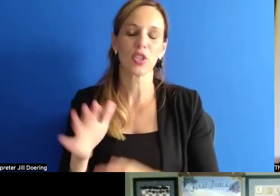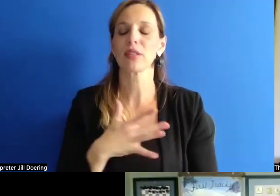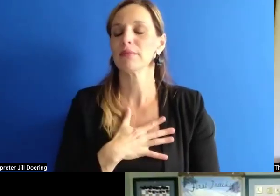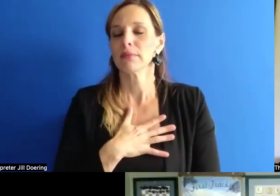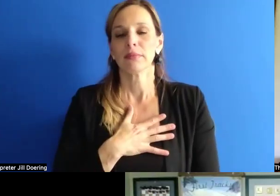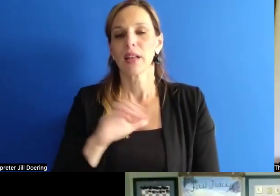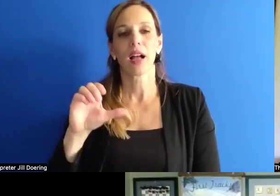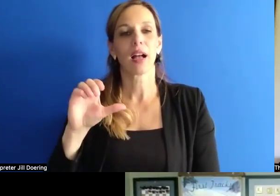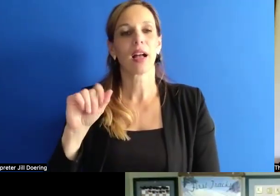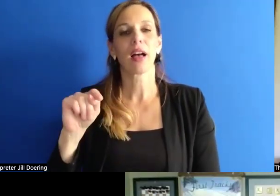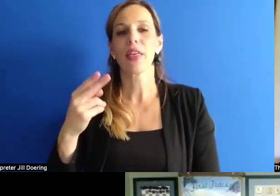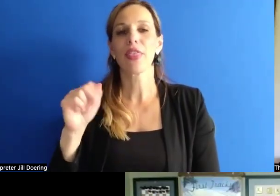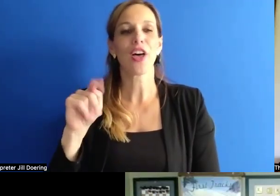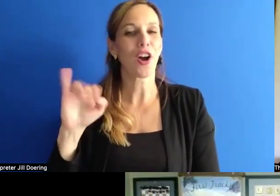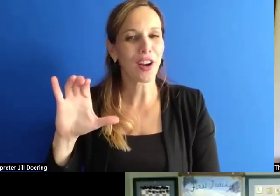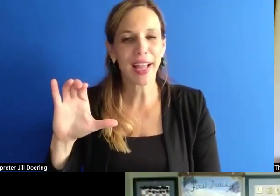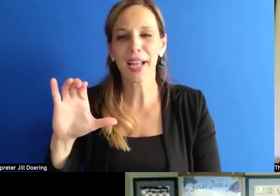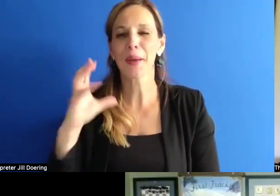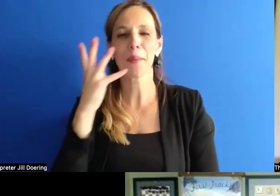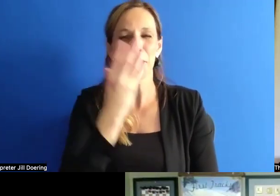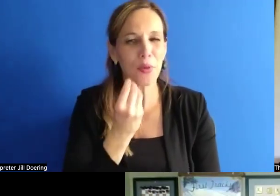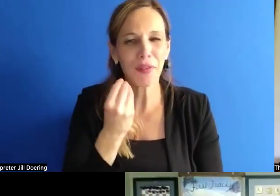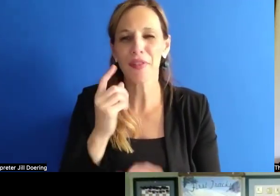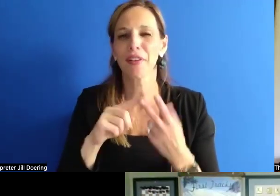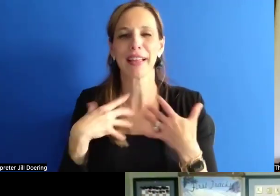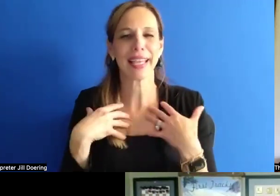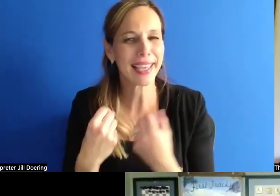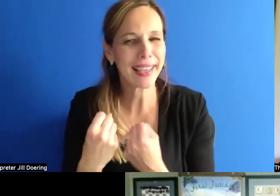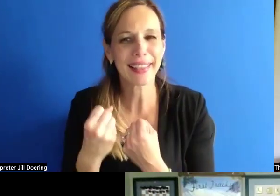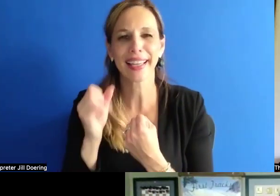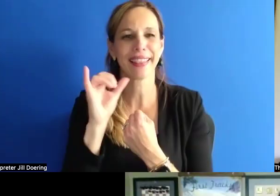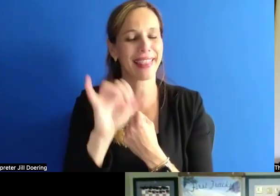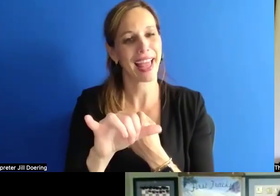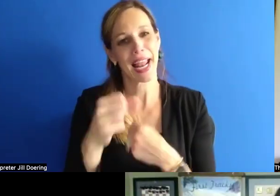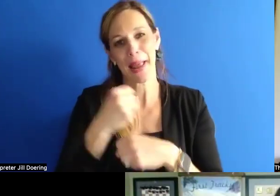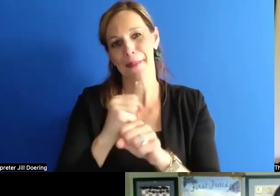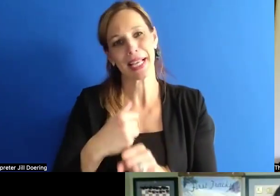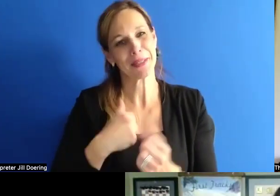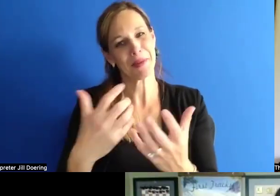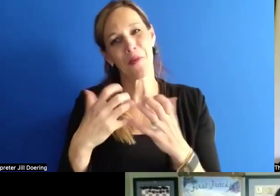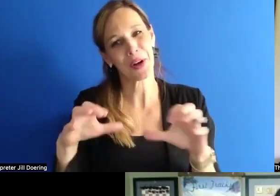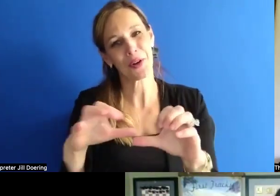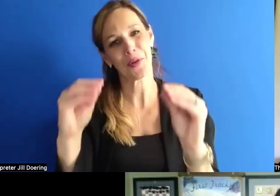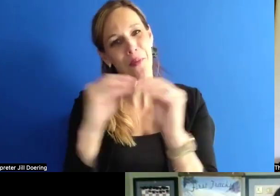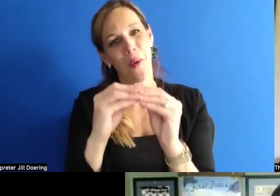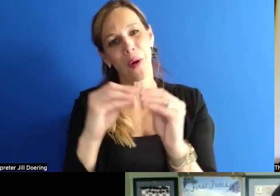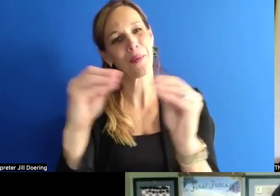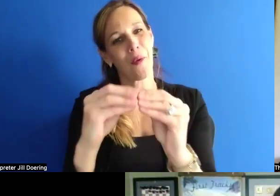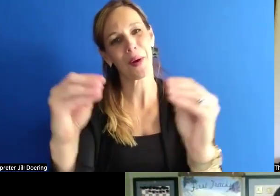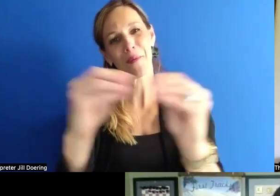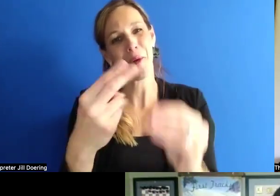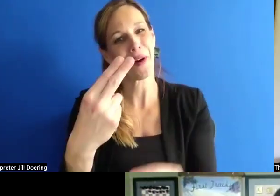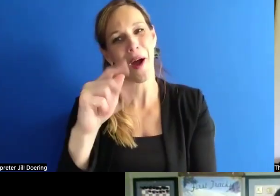so beautiful and so healing, and it just makes me want to do more Hallmark movies. Never